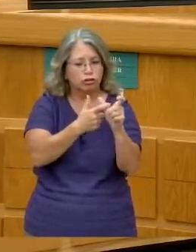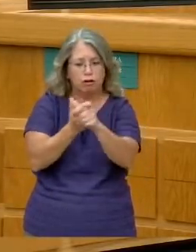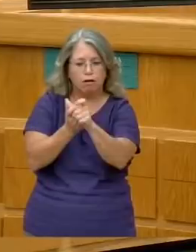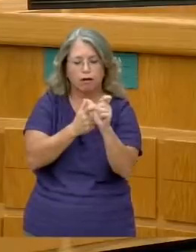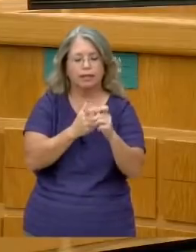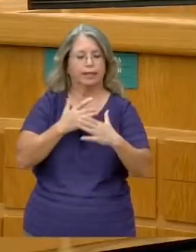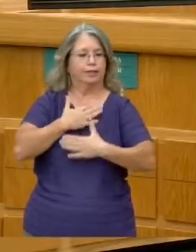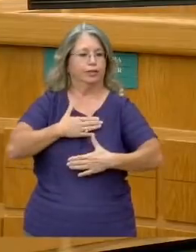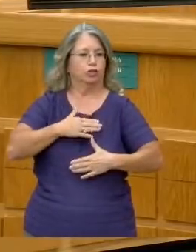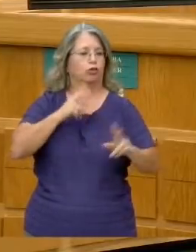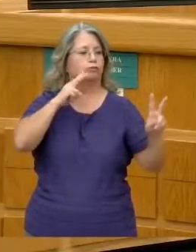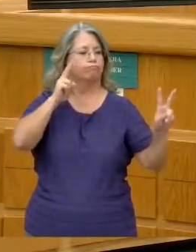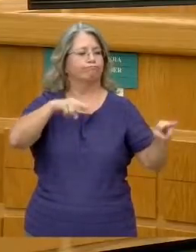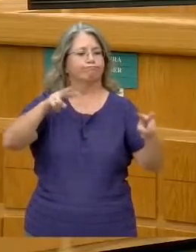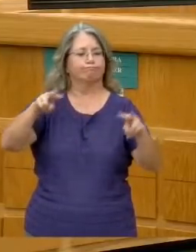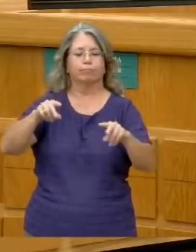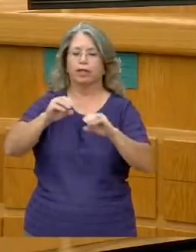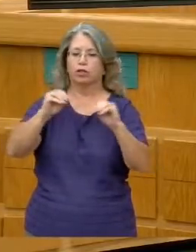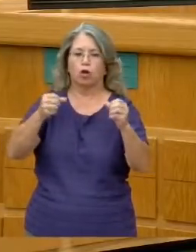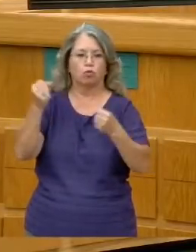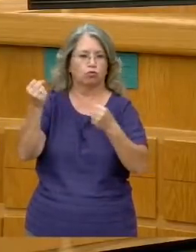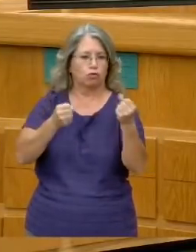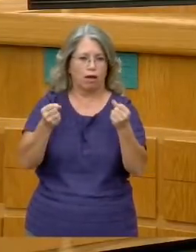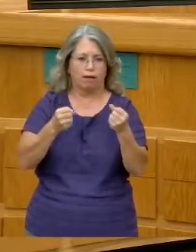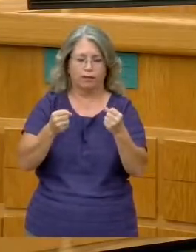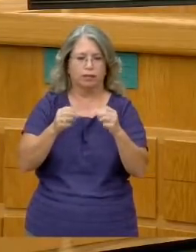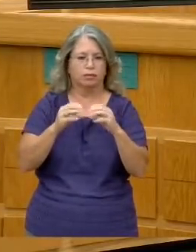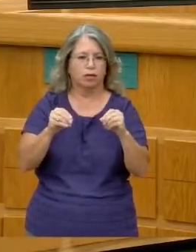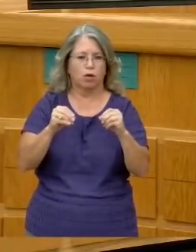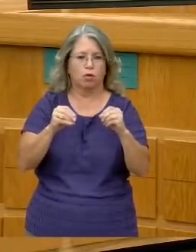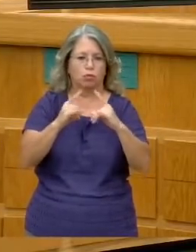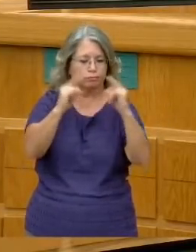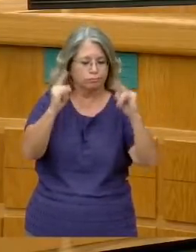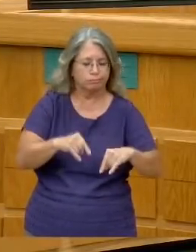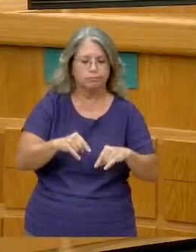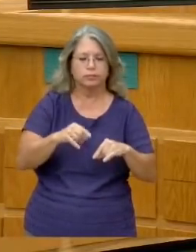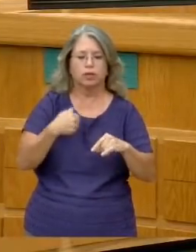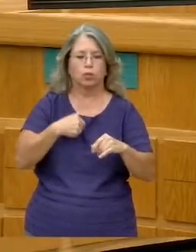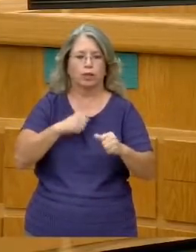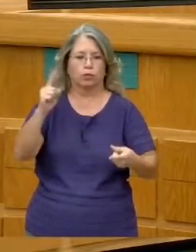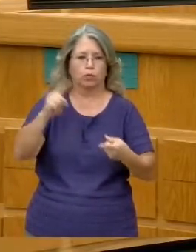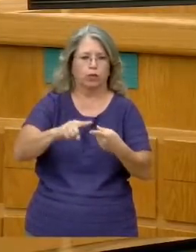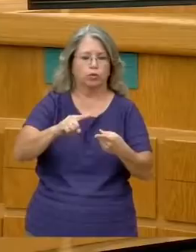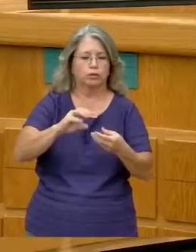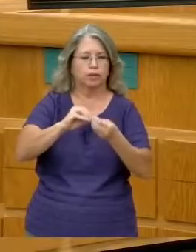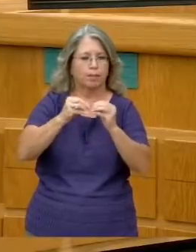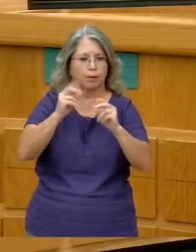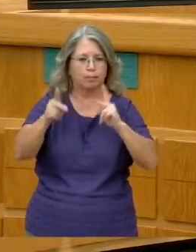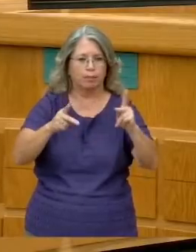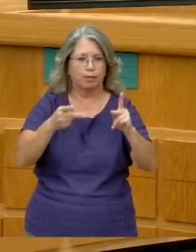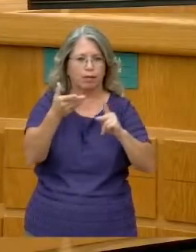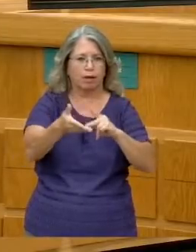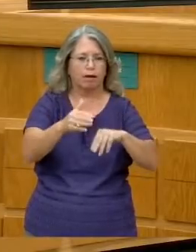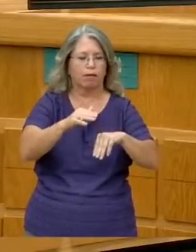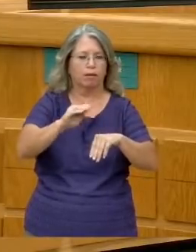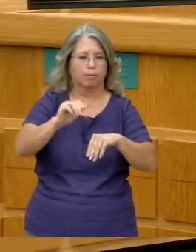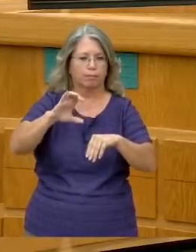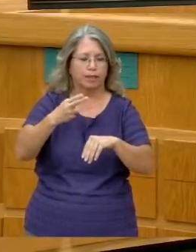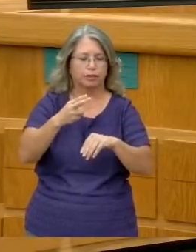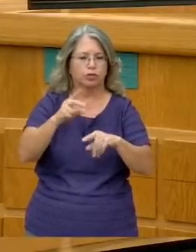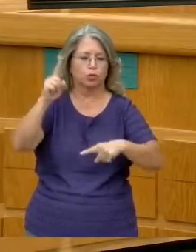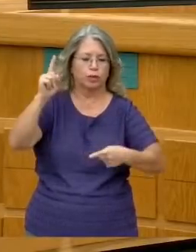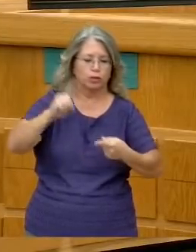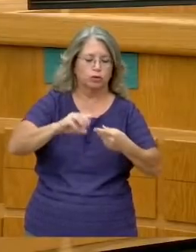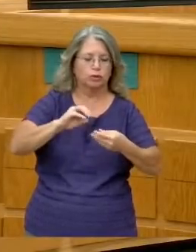beach, but just not vehicular traffic, so we can try to reduce the amount of people and the congestion out there and reduce the number of